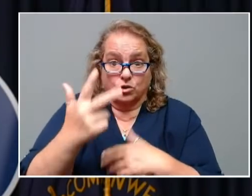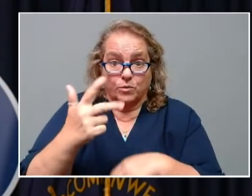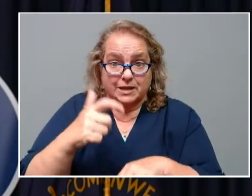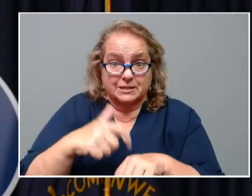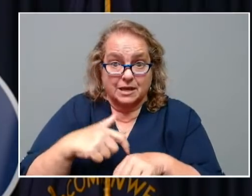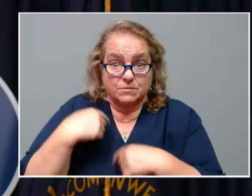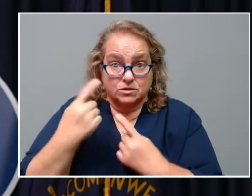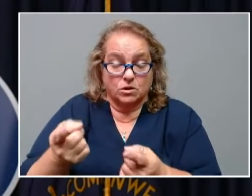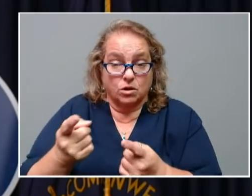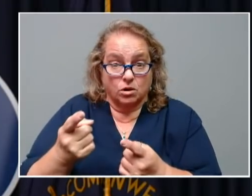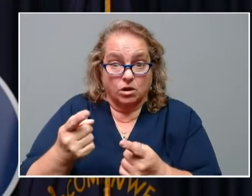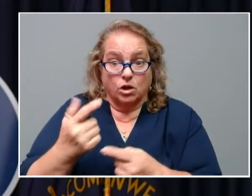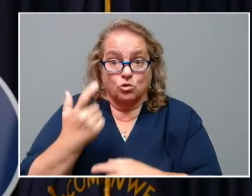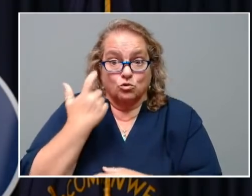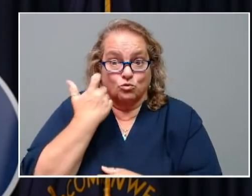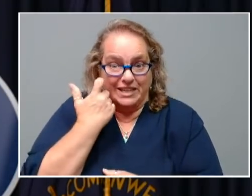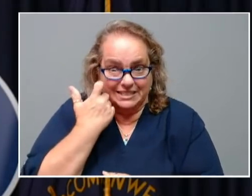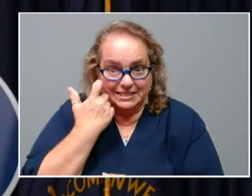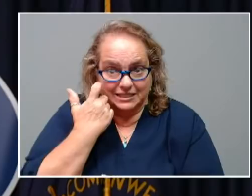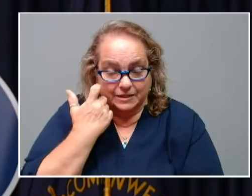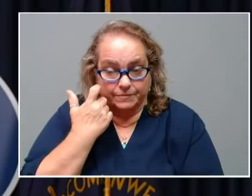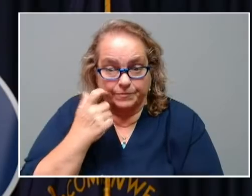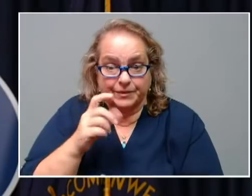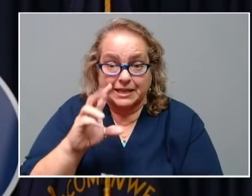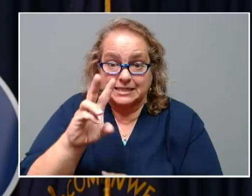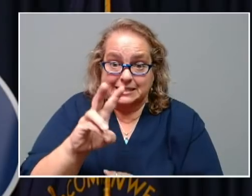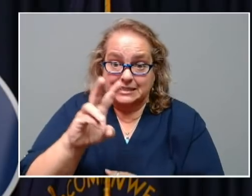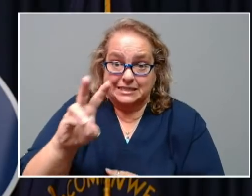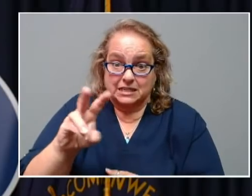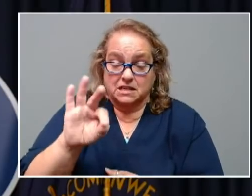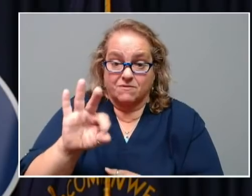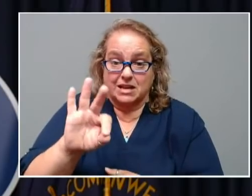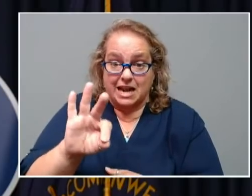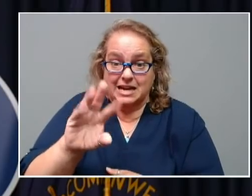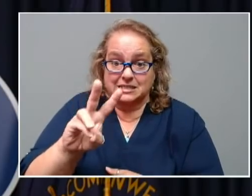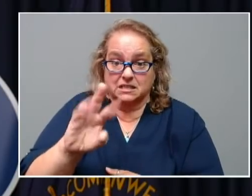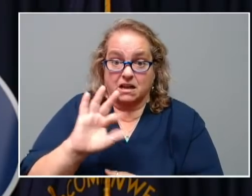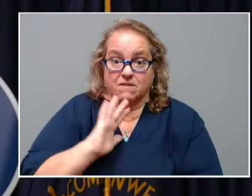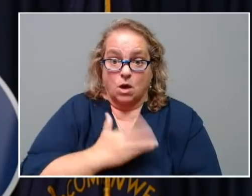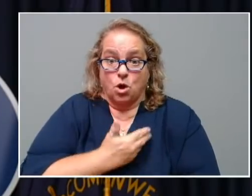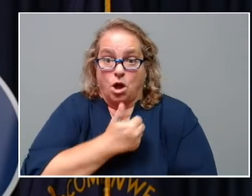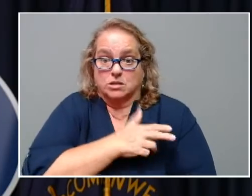been recent. 66 of 96 of our hospitals are critical